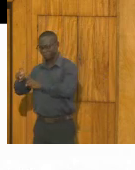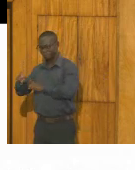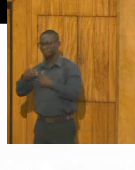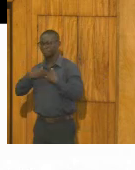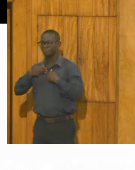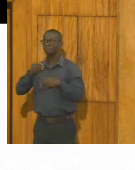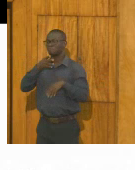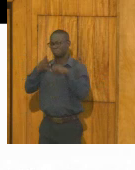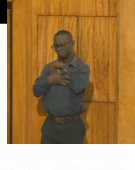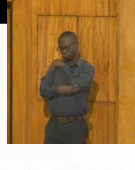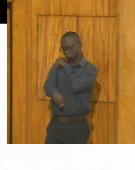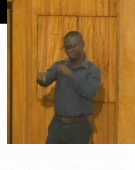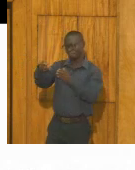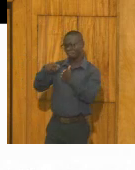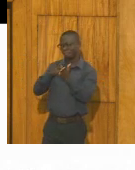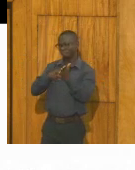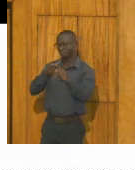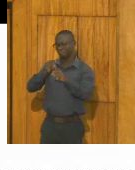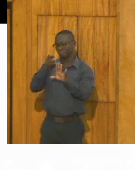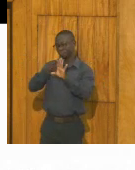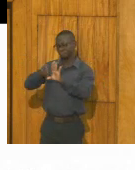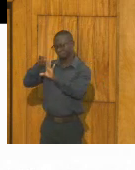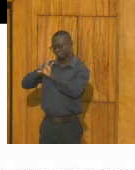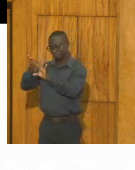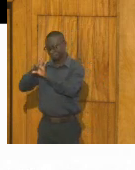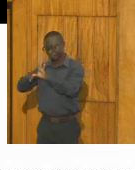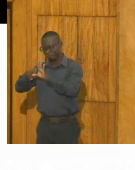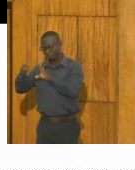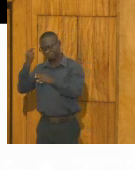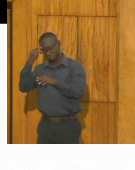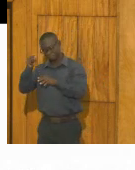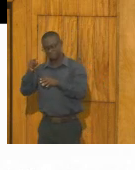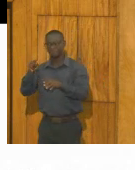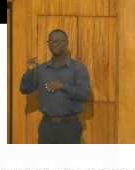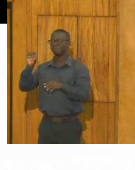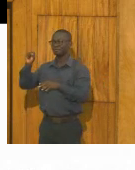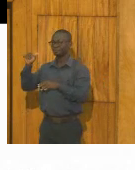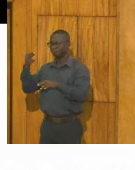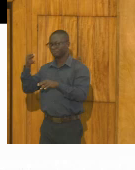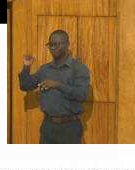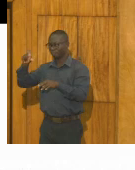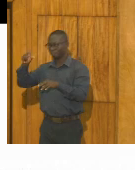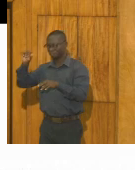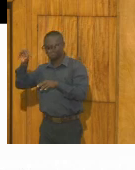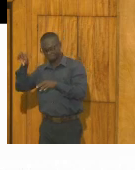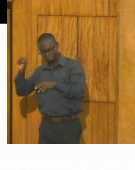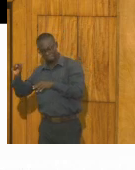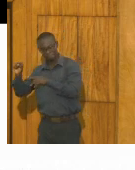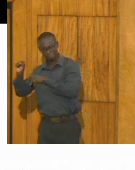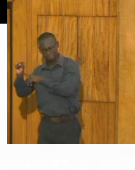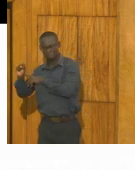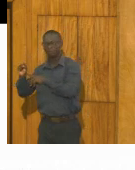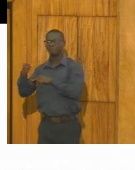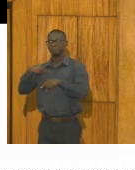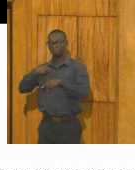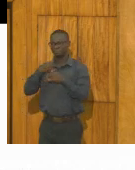from the regions for syphilis, and that, of course, we were leveraging on